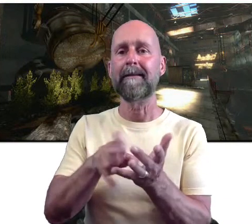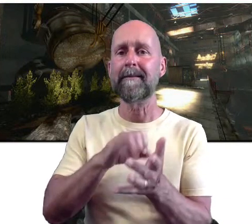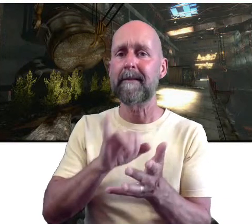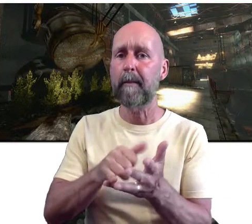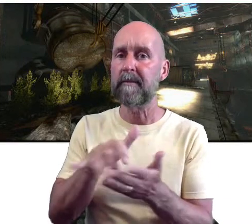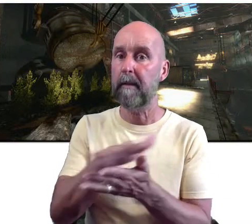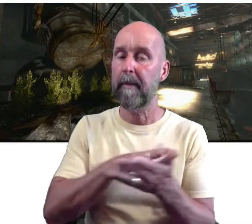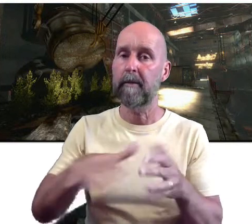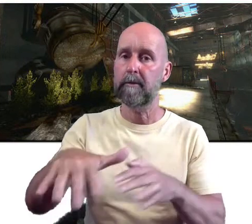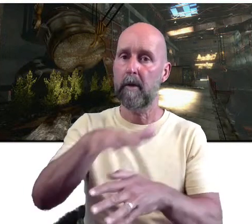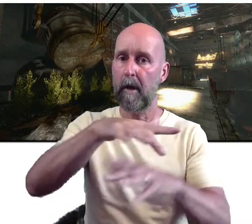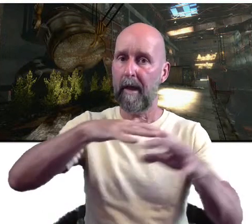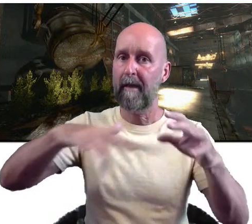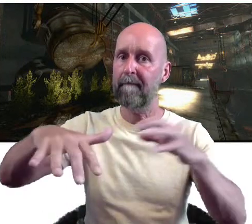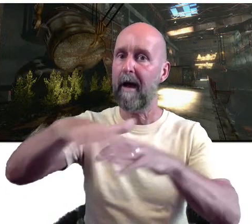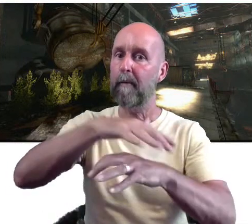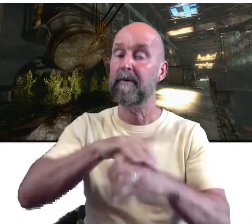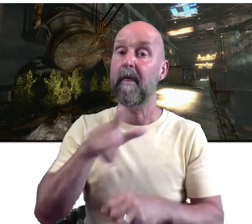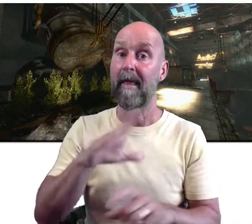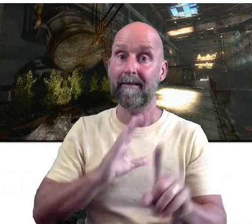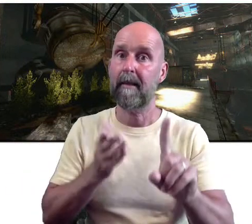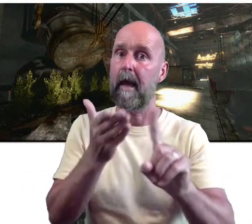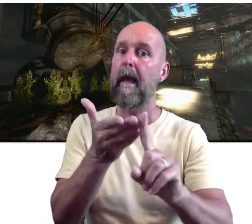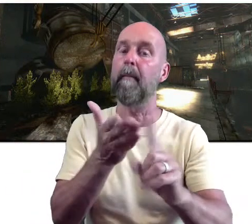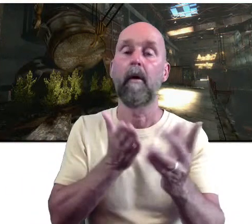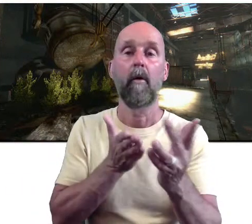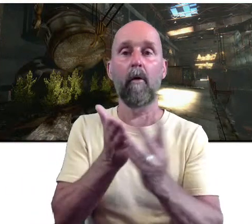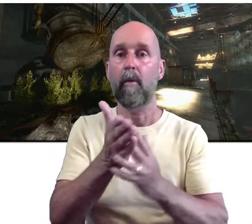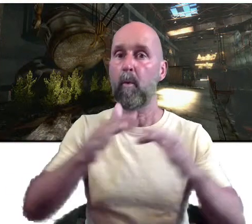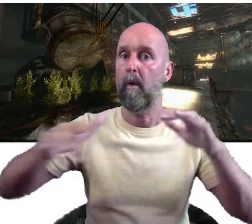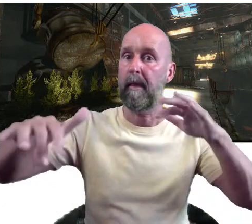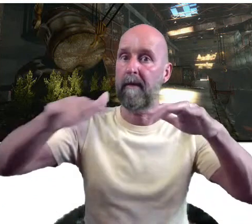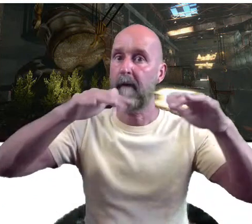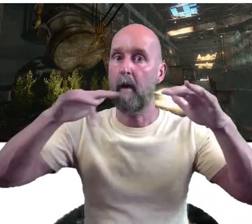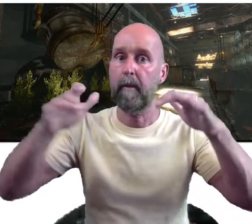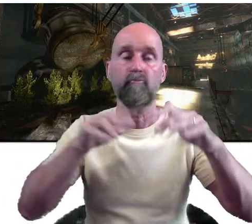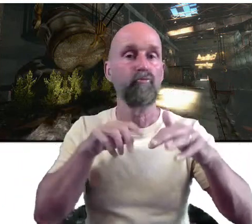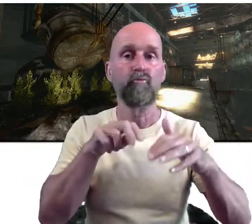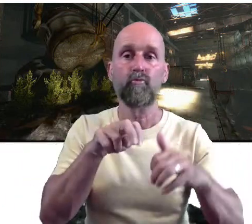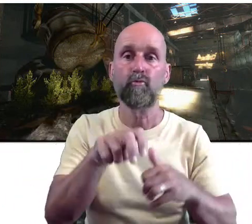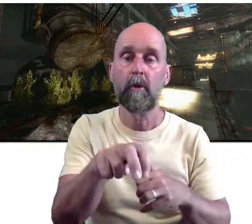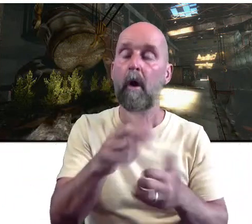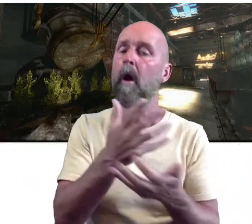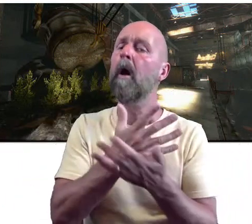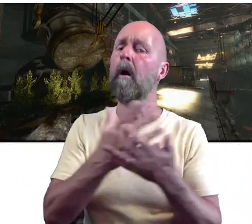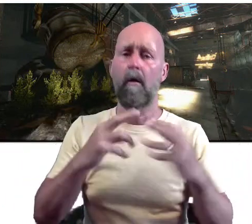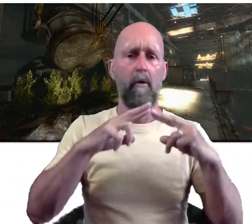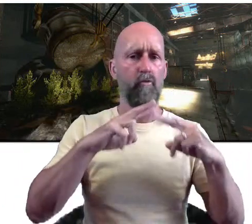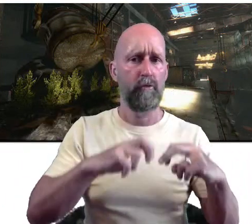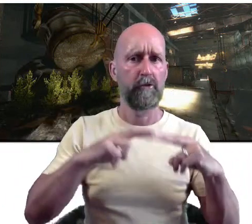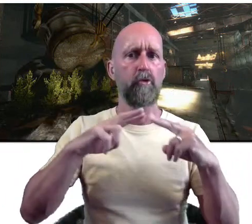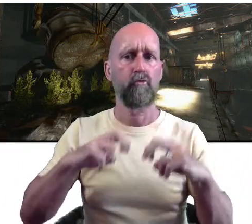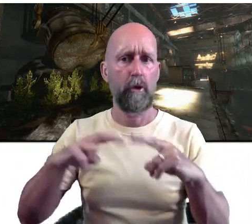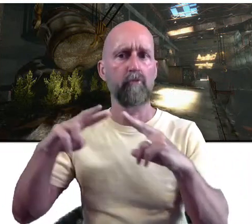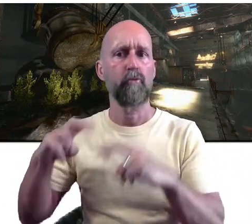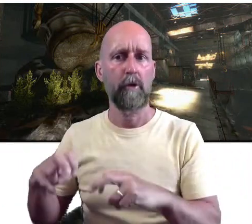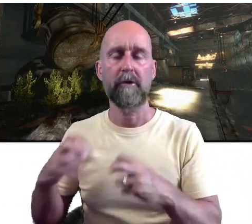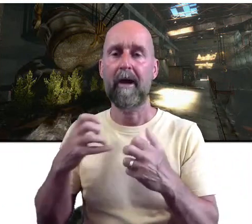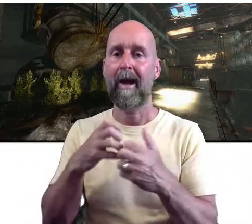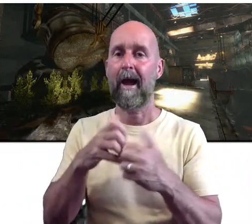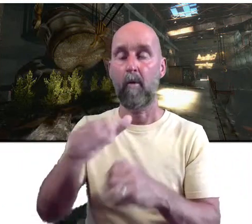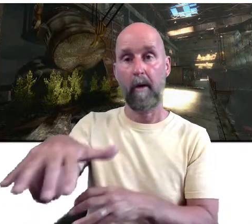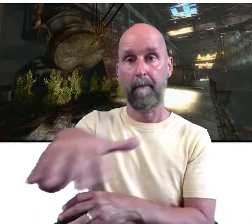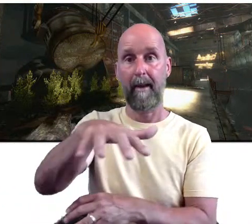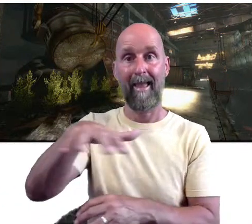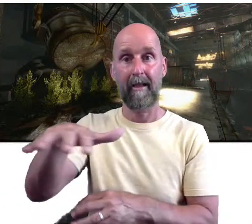environment is like a purposeful activity in and of itself. So I've done quite a lot of research into what it means to engage with place through